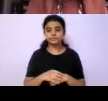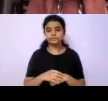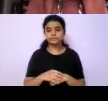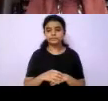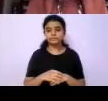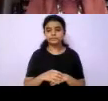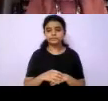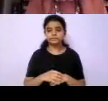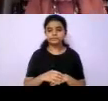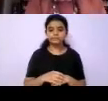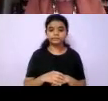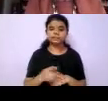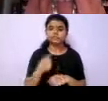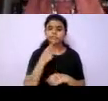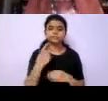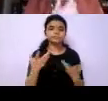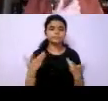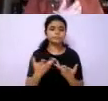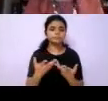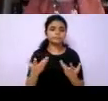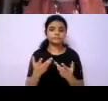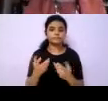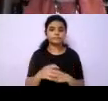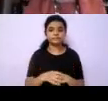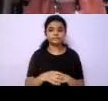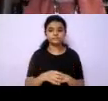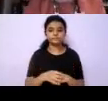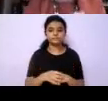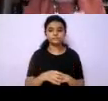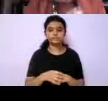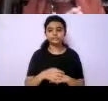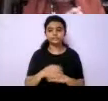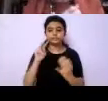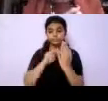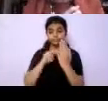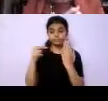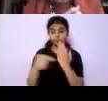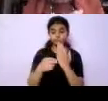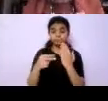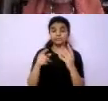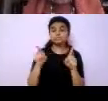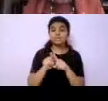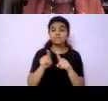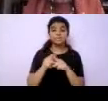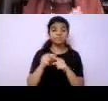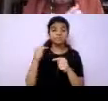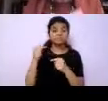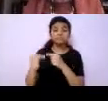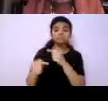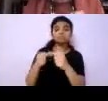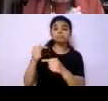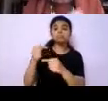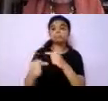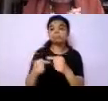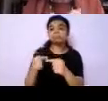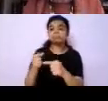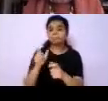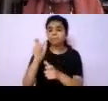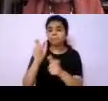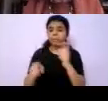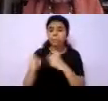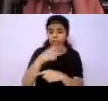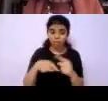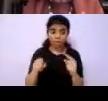Right. So what I've been saying is that a transparent self is a regulative ideal. No one can achieve it fully.